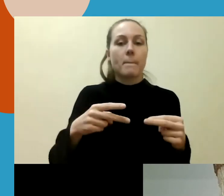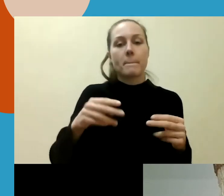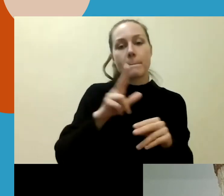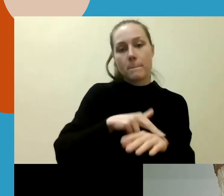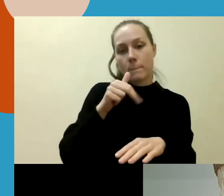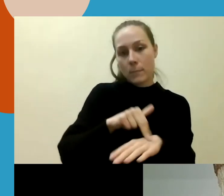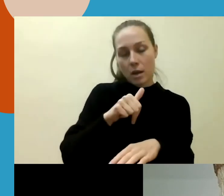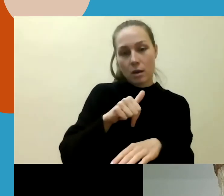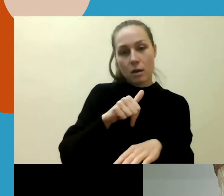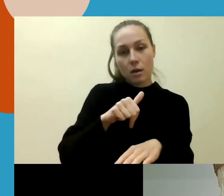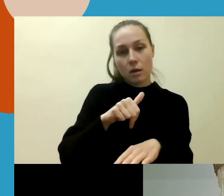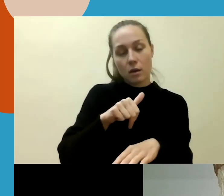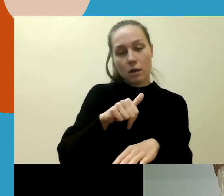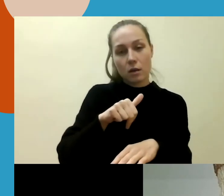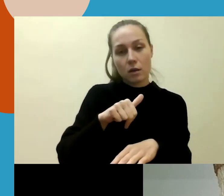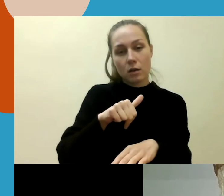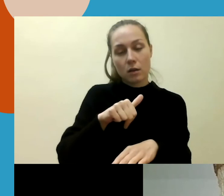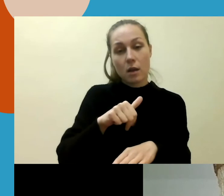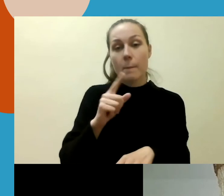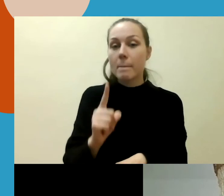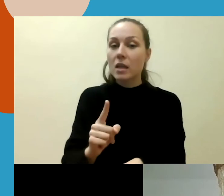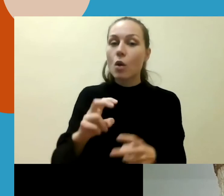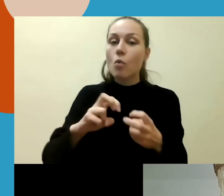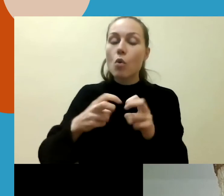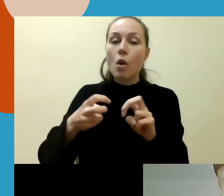Majority of those students have already become policemen.